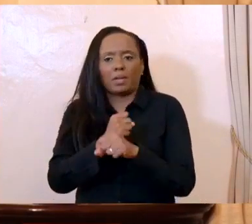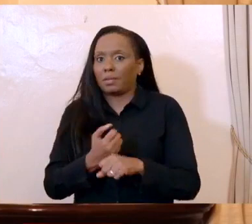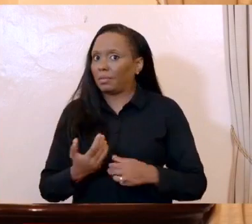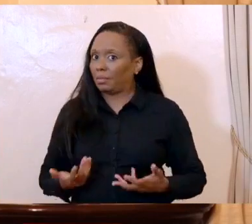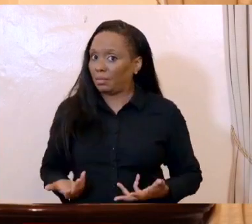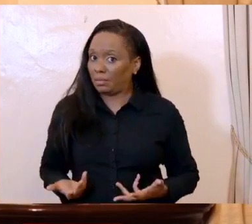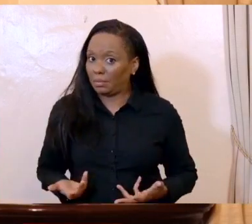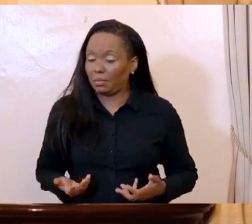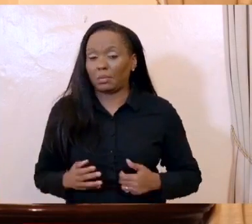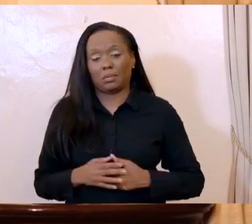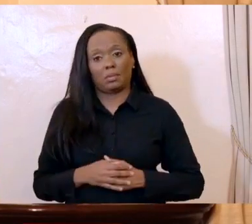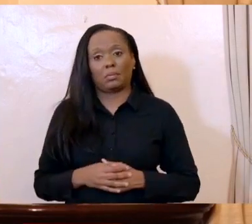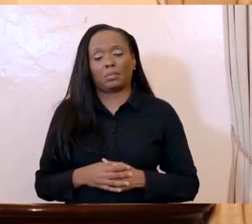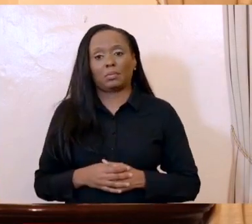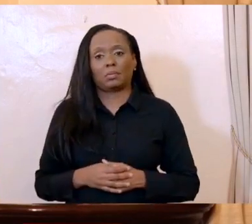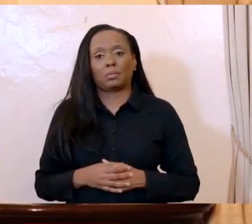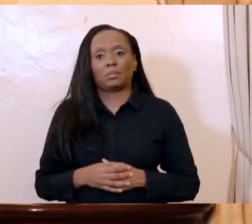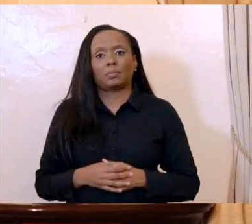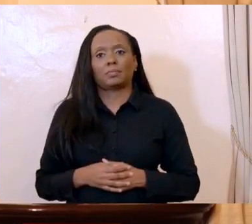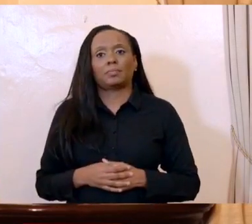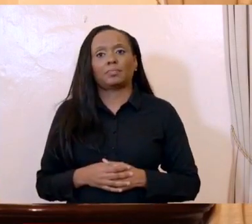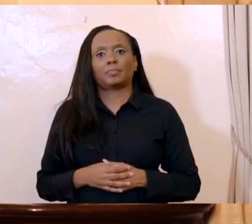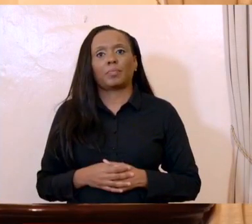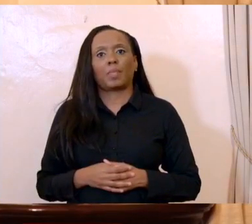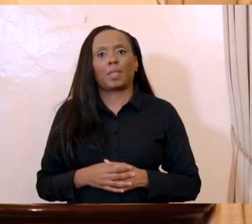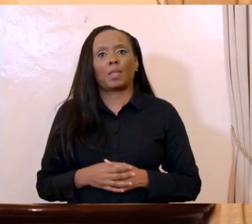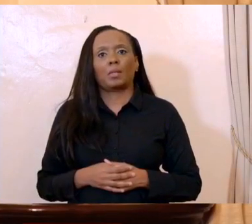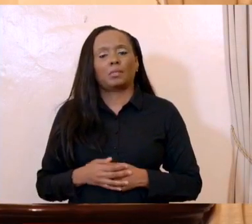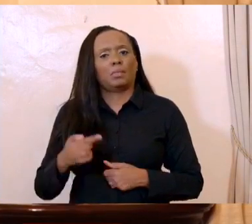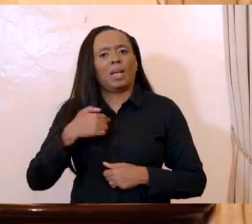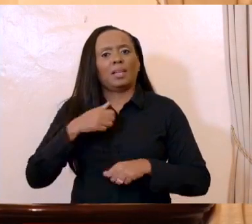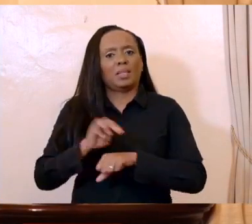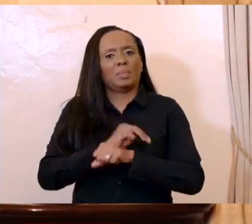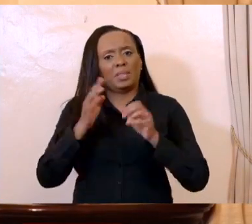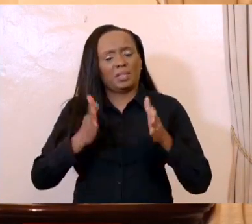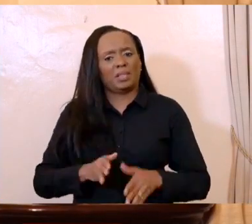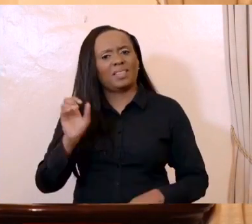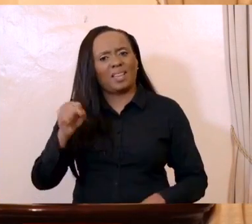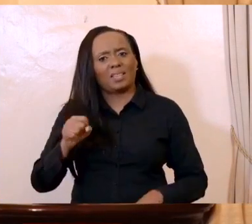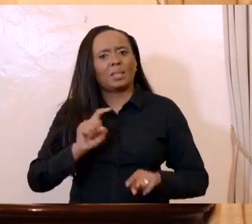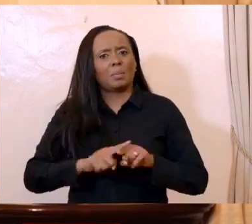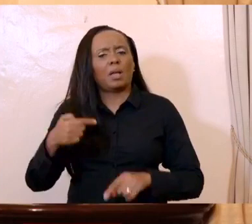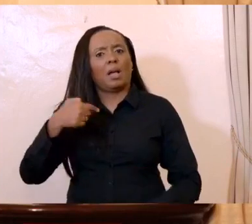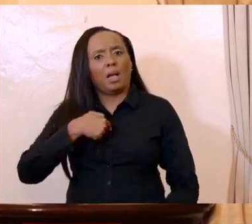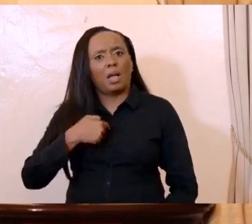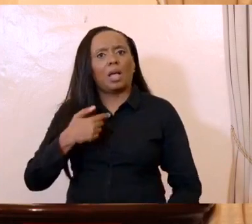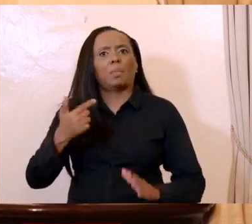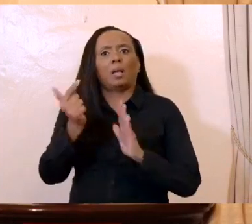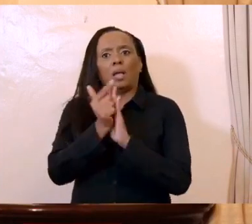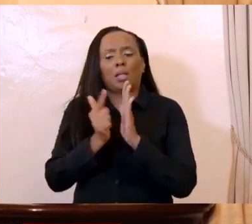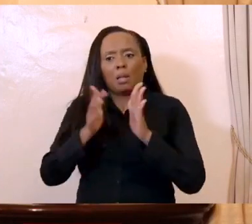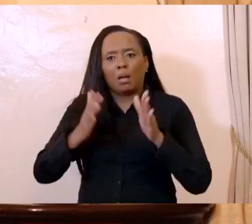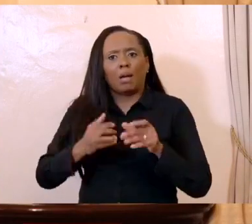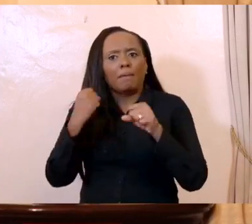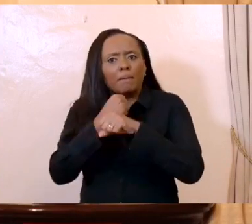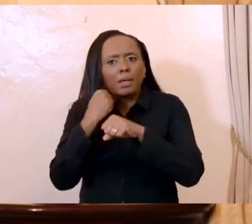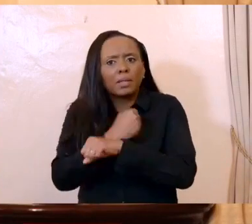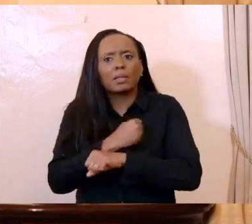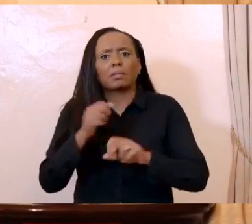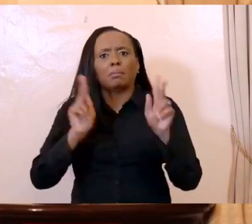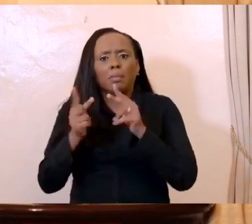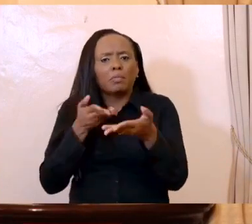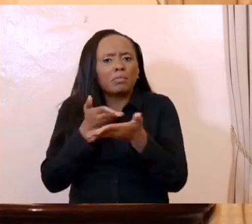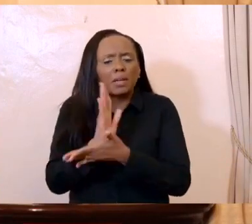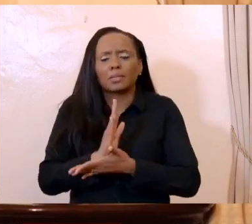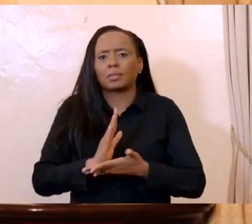my concern for inmates doesn't just come from my position as Minister of Home Affairs. It came from my 4 years fighting for the rights of those exact